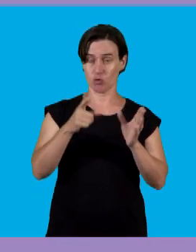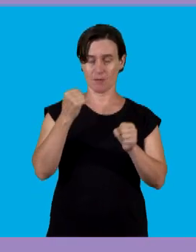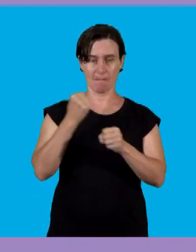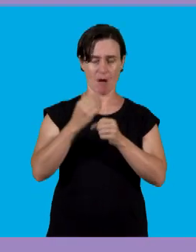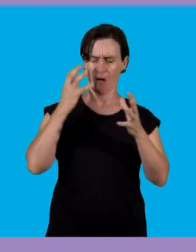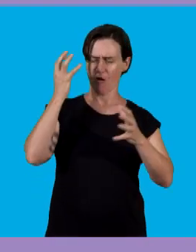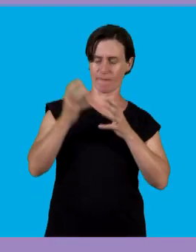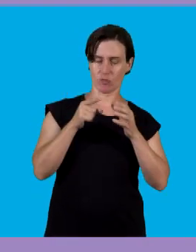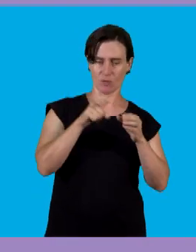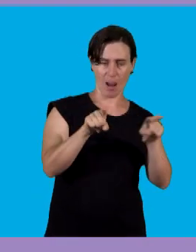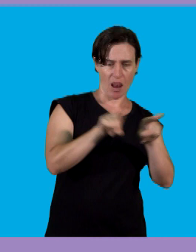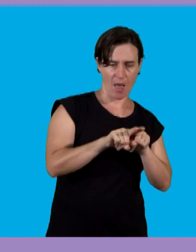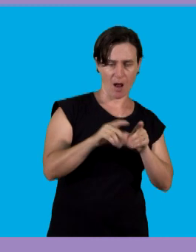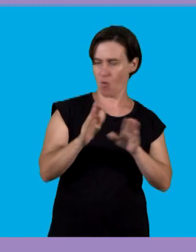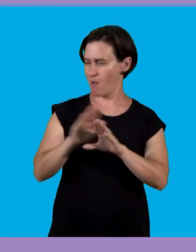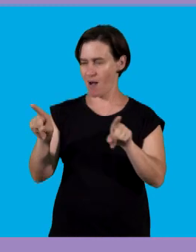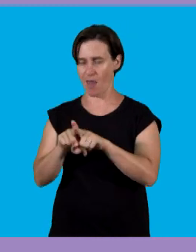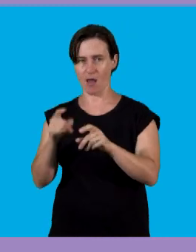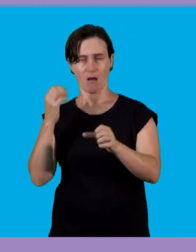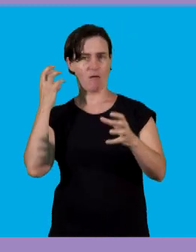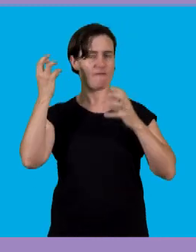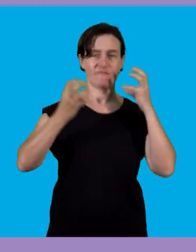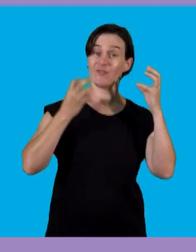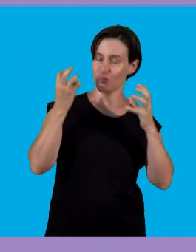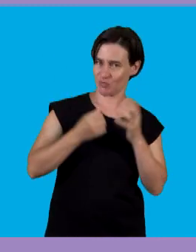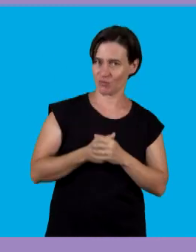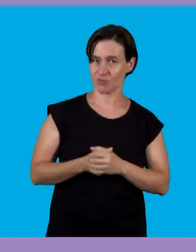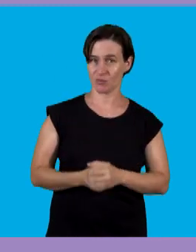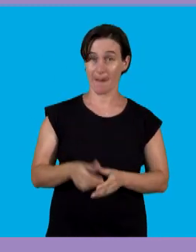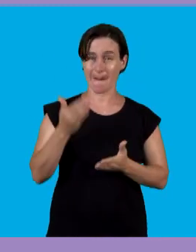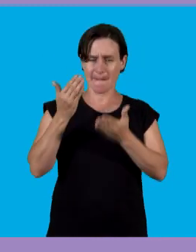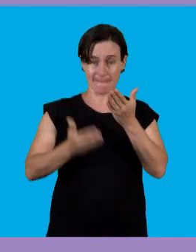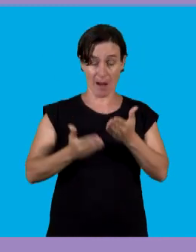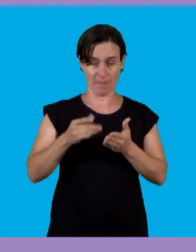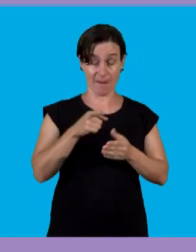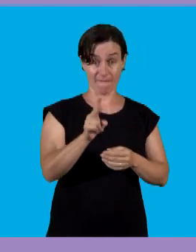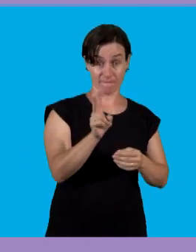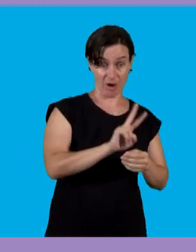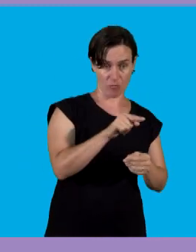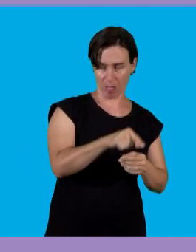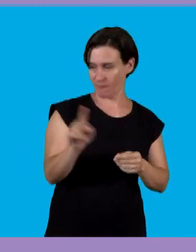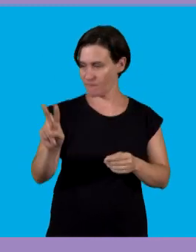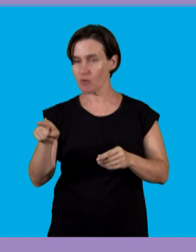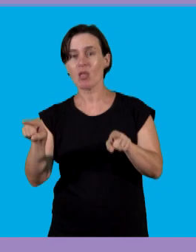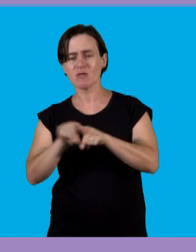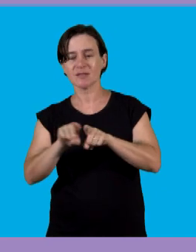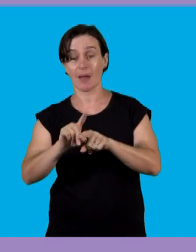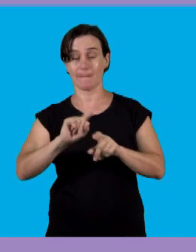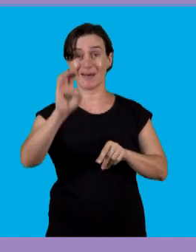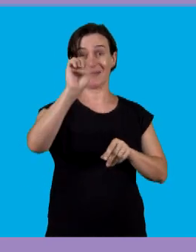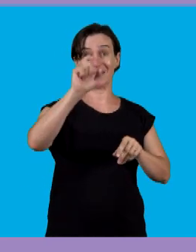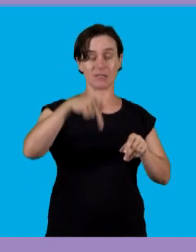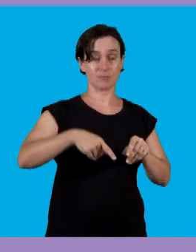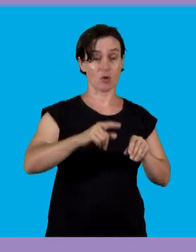to confuse unlike terms for like terms, especially if the terms have the same variables as a base